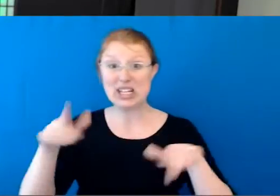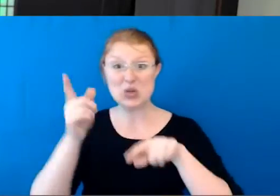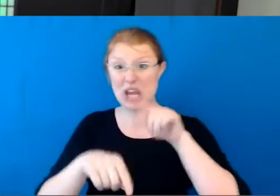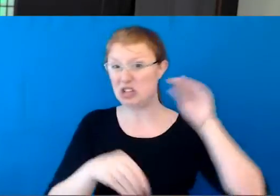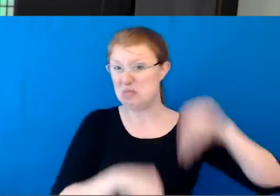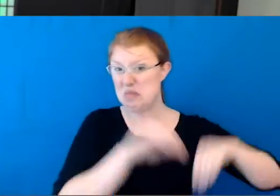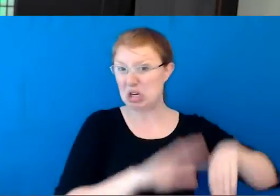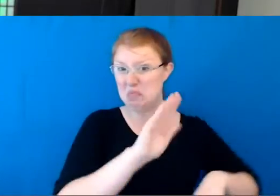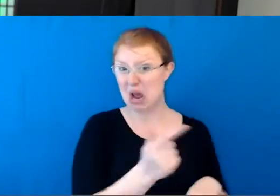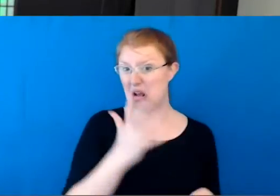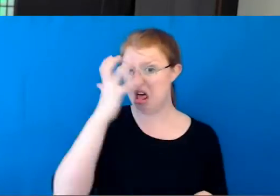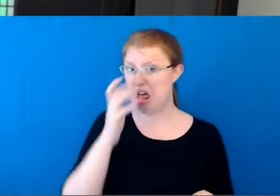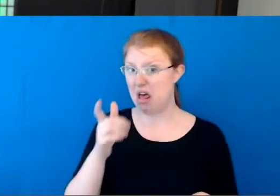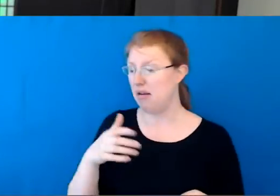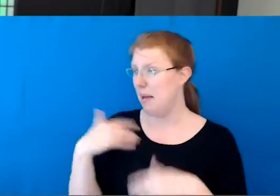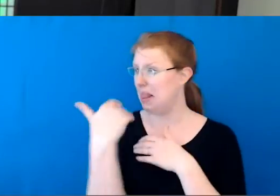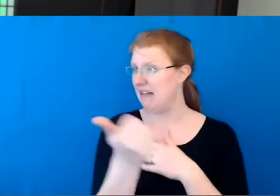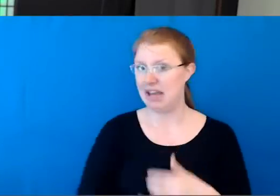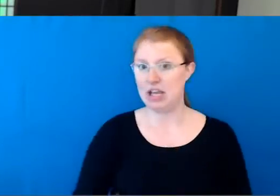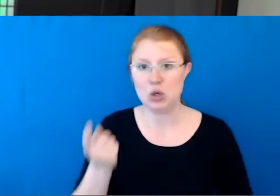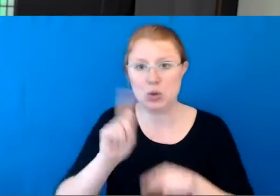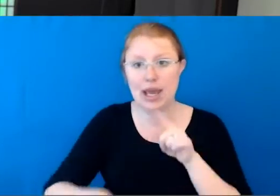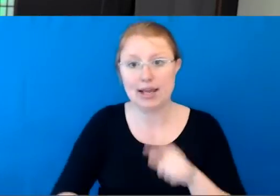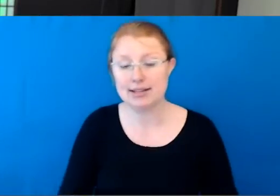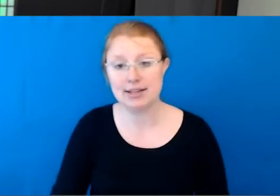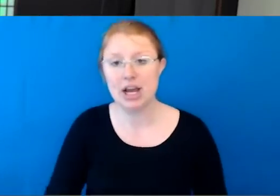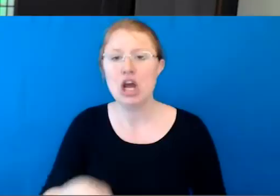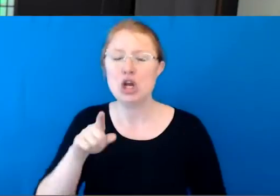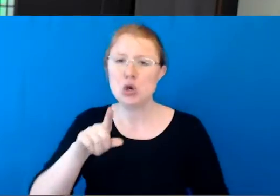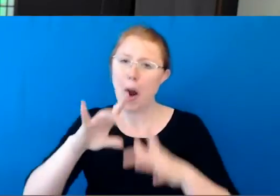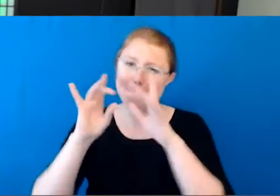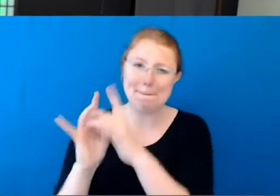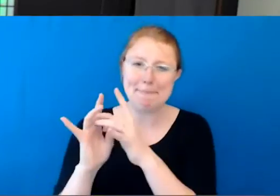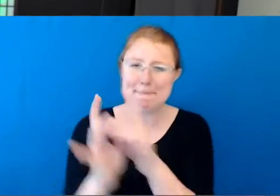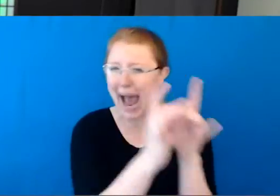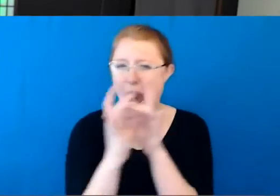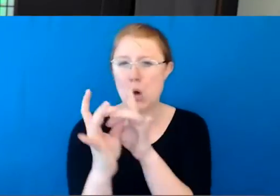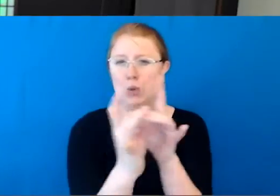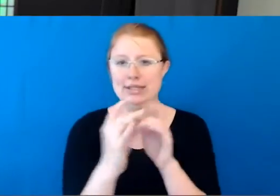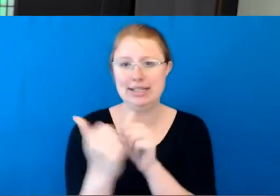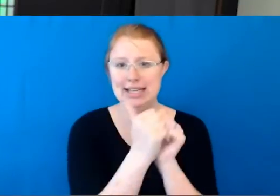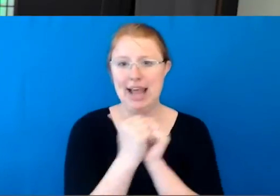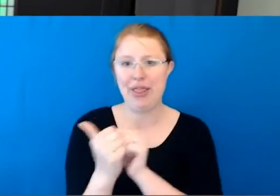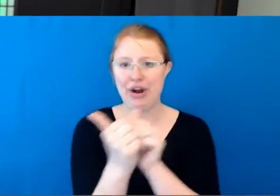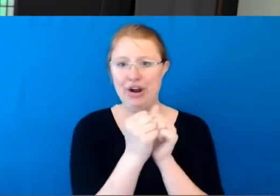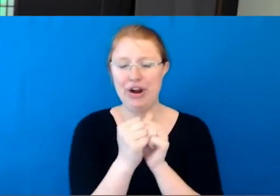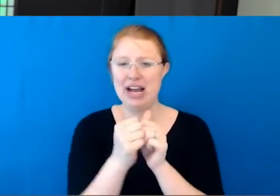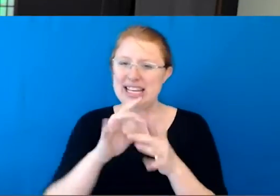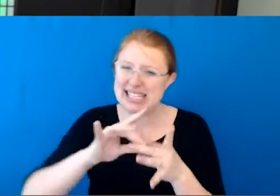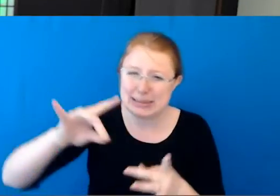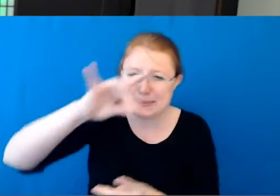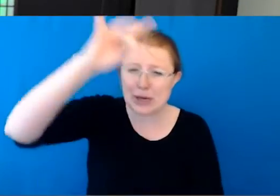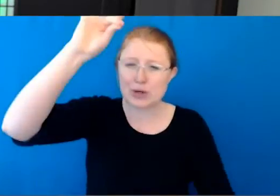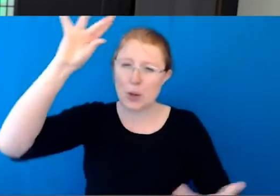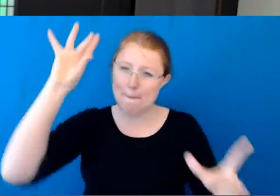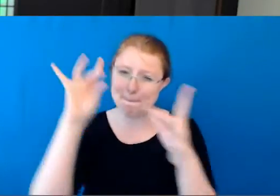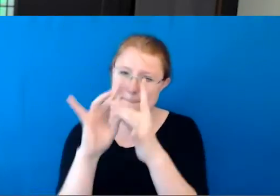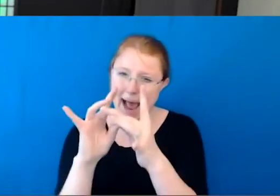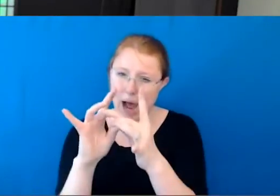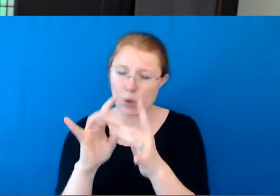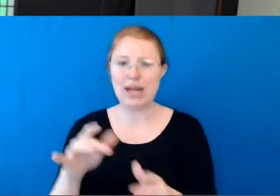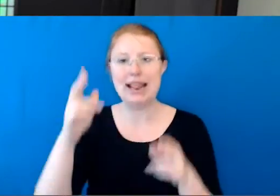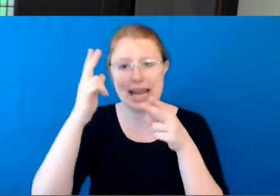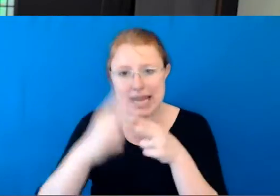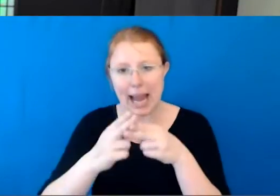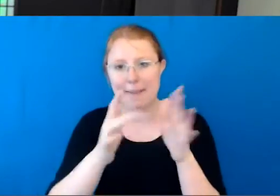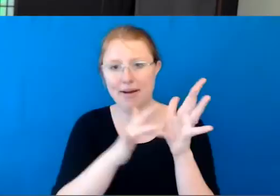Remember, you're one flesh. So guys, we can't escape our wives. Wives, we can't escape our mothers. And in the house, kids,